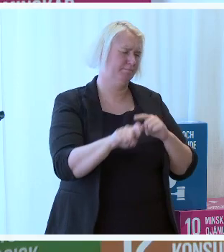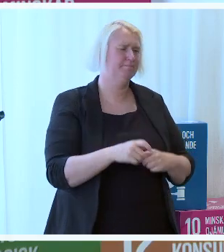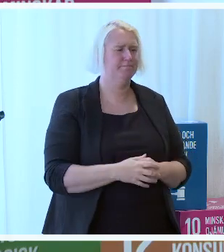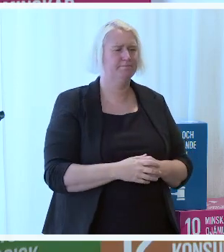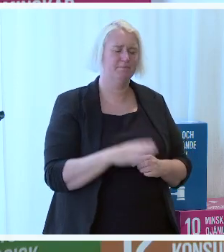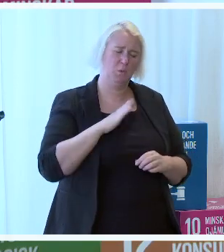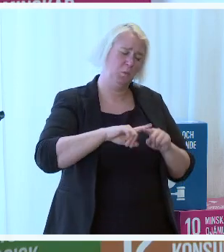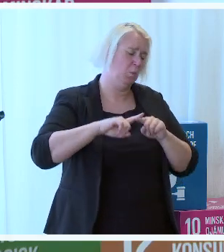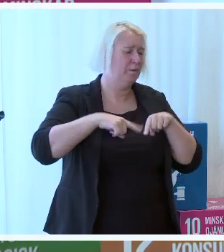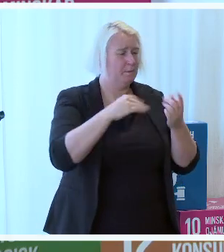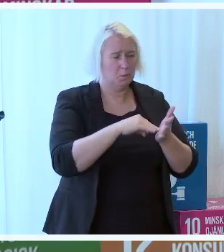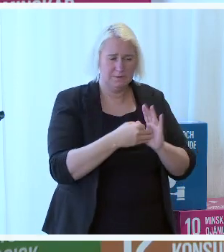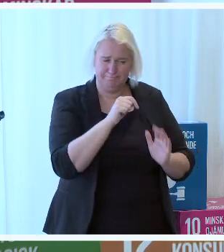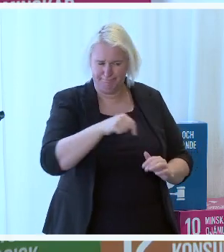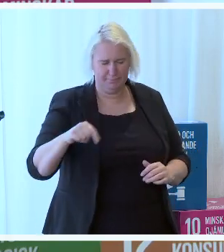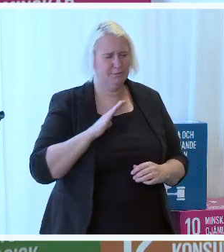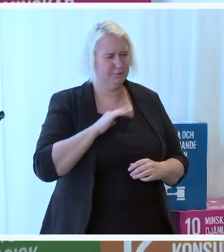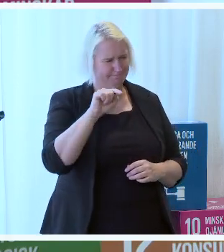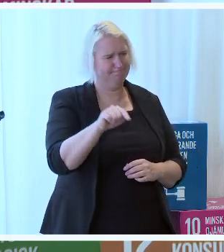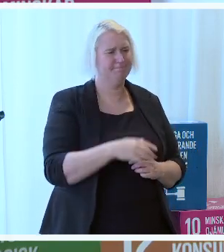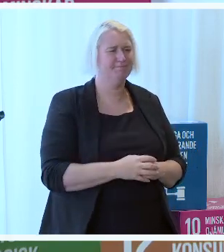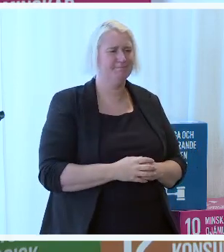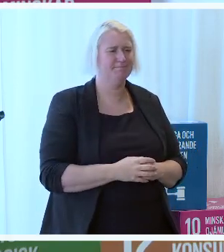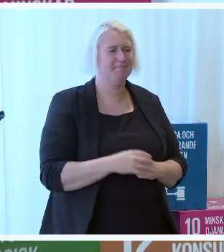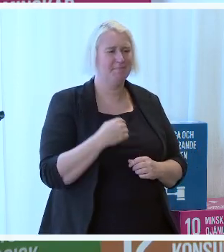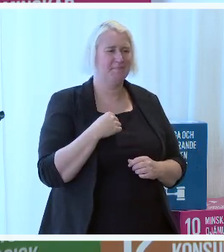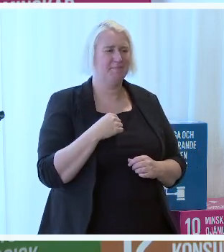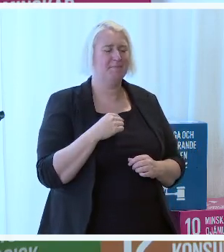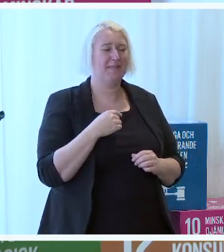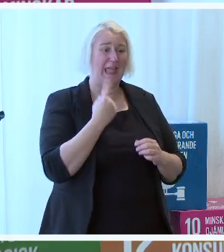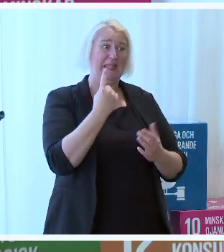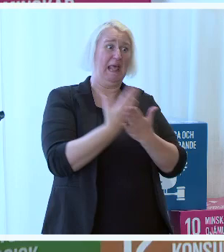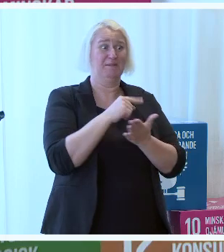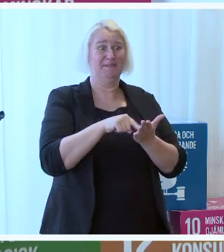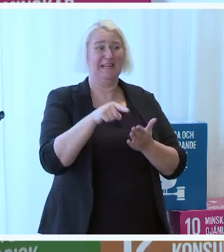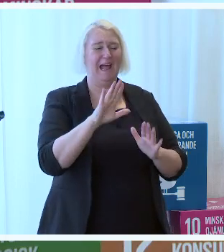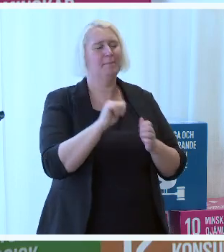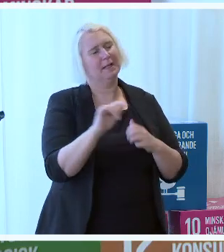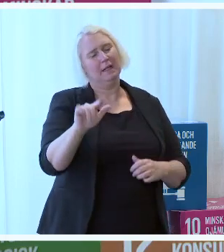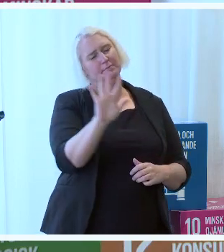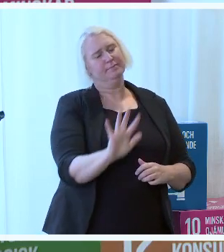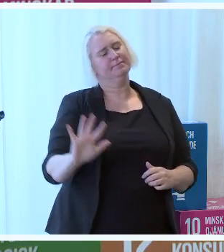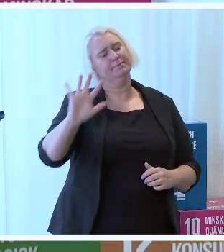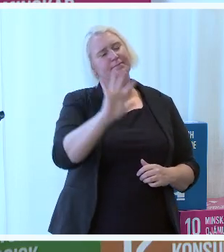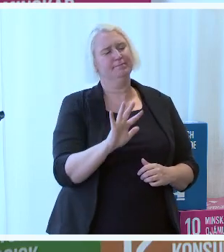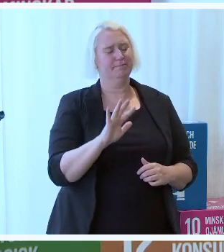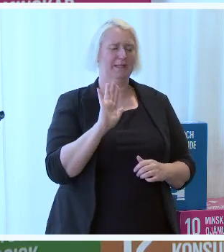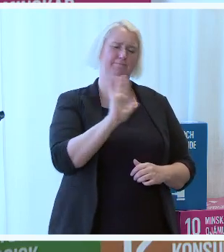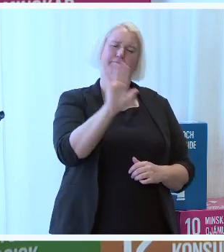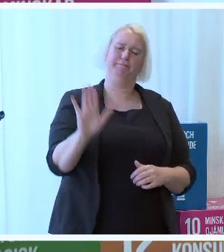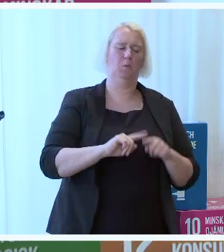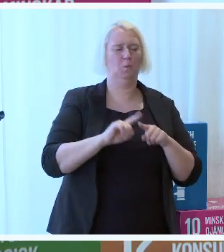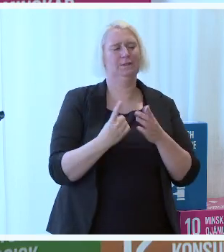of, I will not mention a specific country in the Horn of Africa, but I'll just talk about the general situation. We were working in a